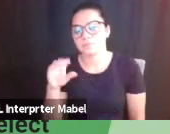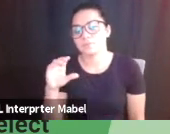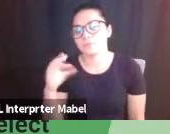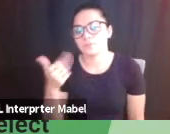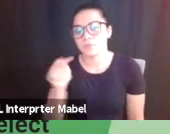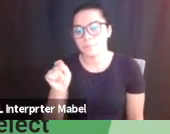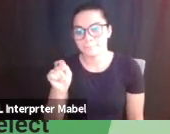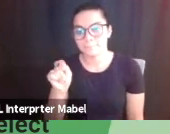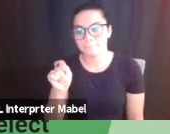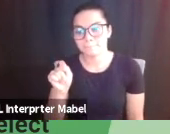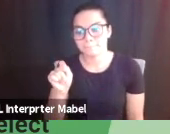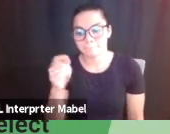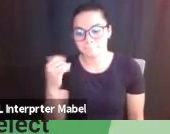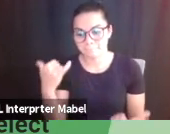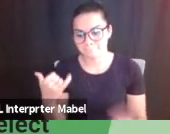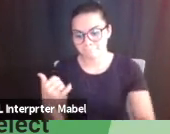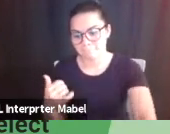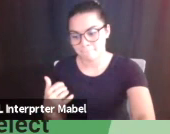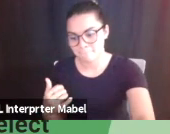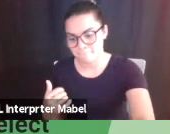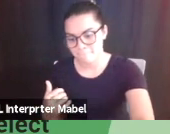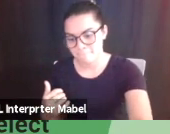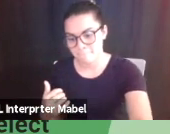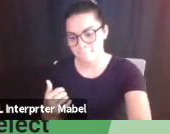Bouncing over to the chat,